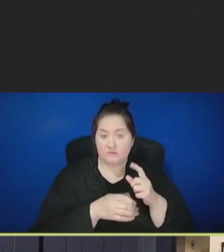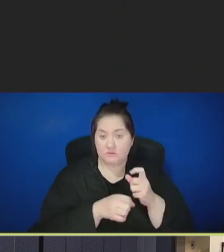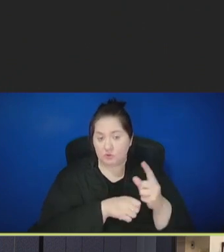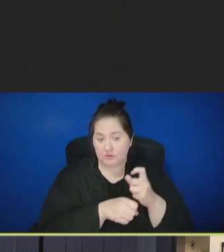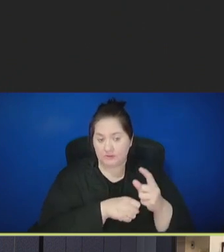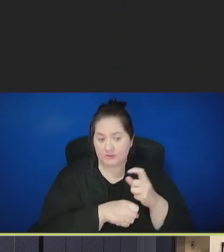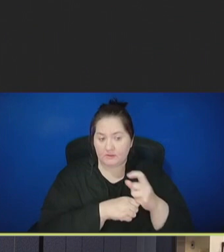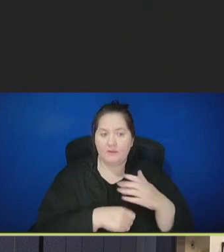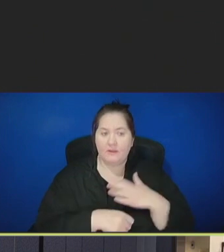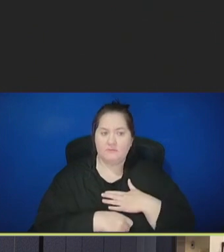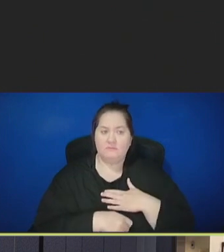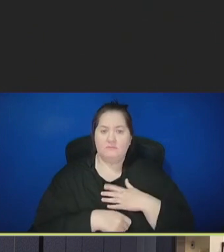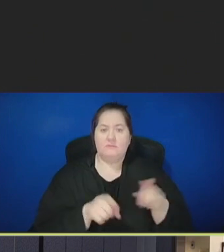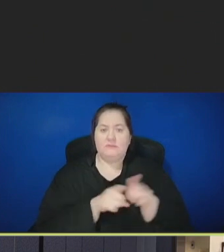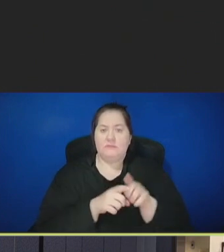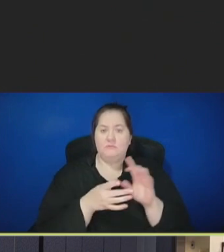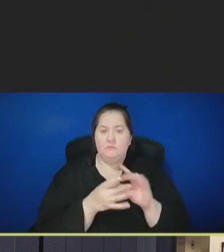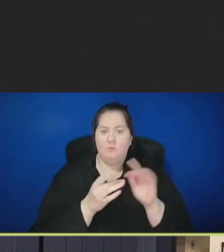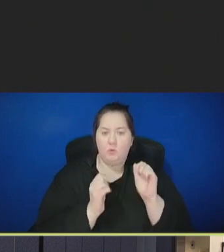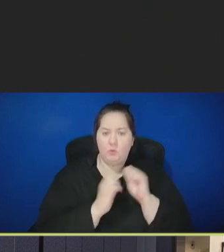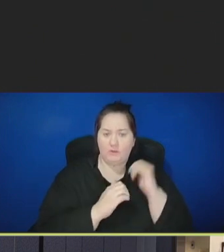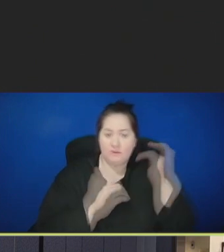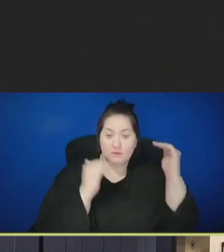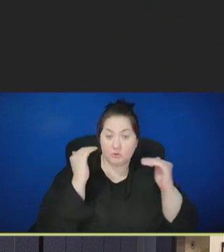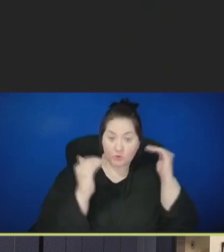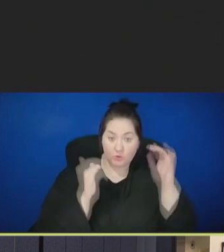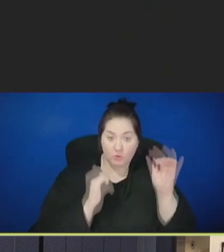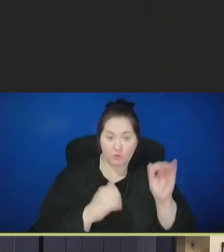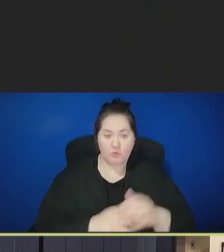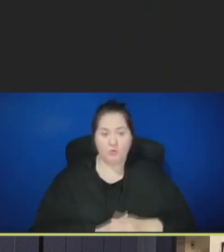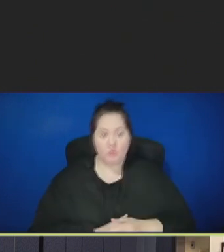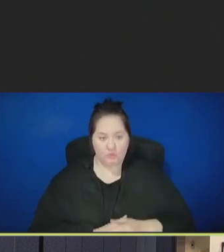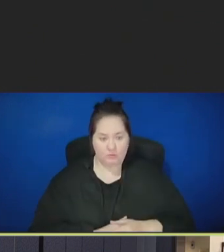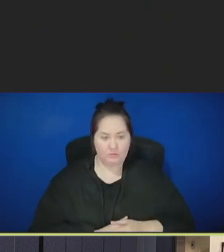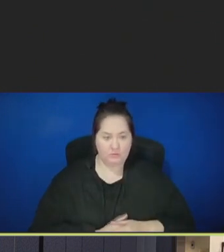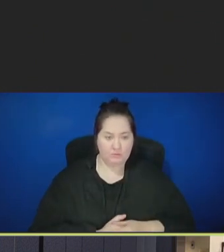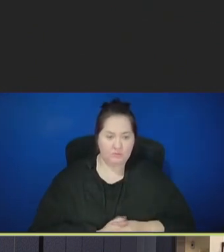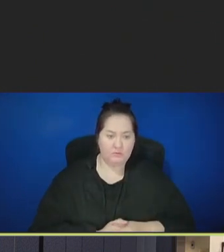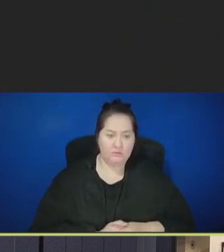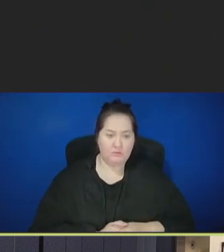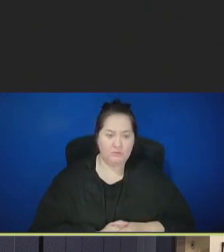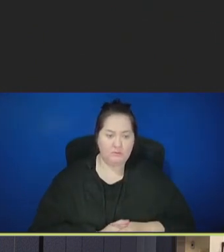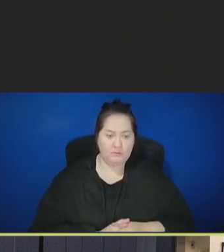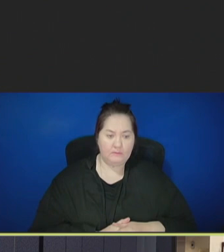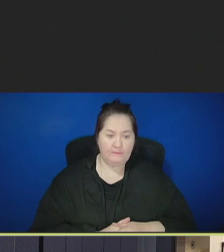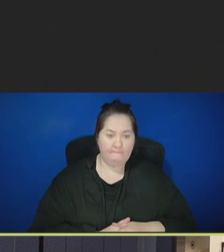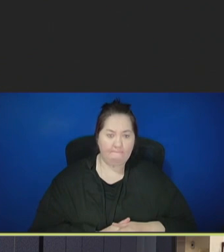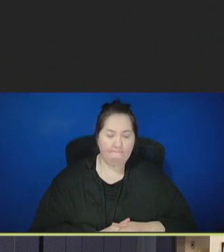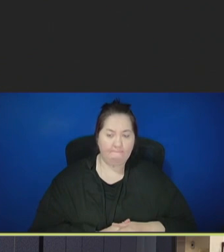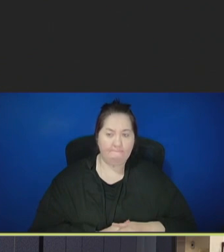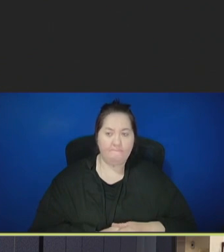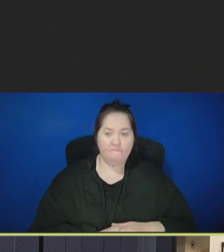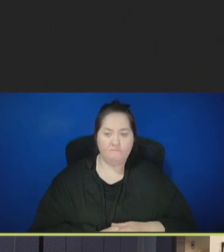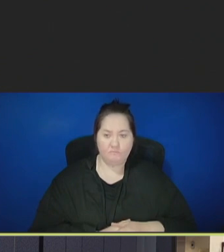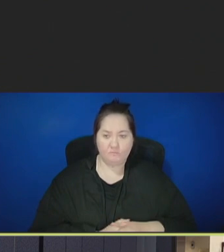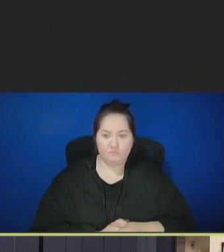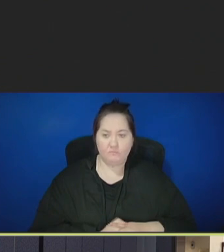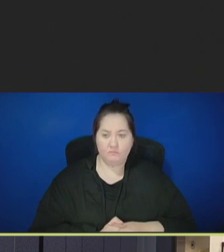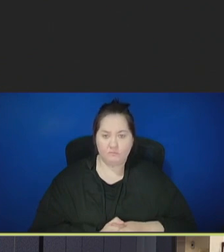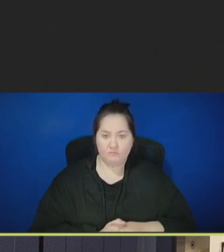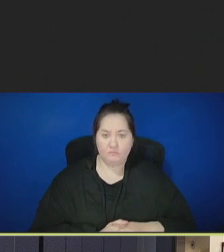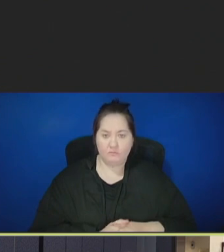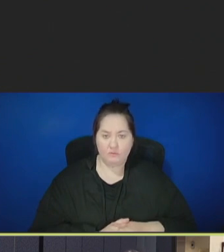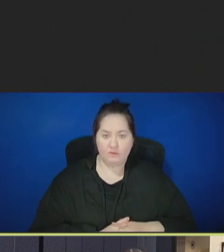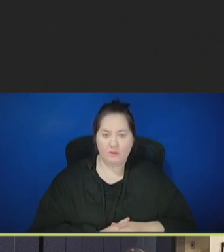And that would be my same comment on the adult measure also, probably. Which, just to, I